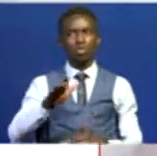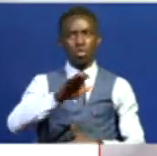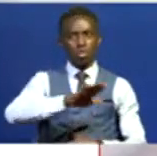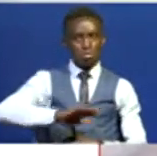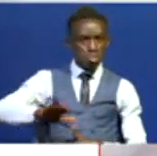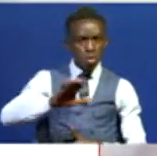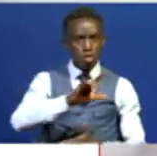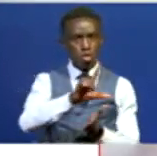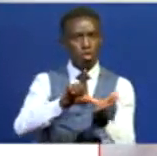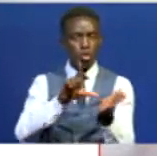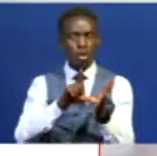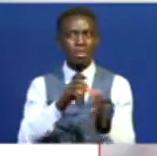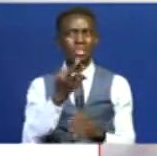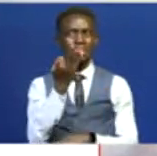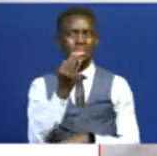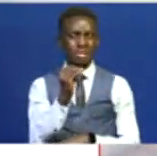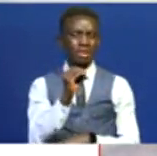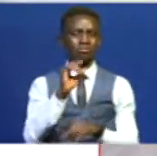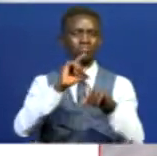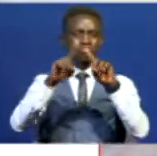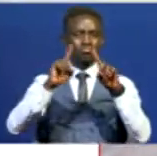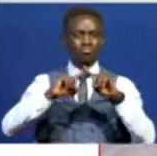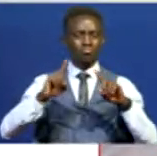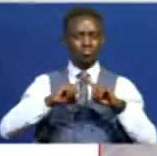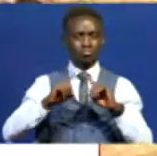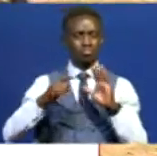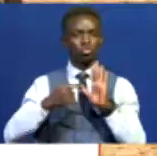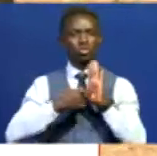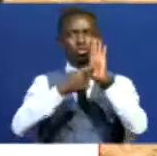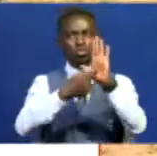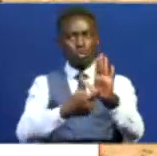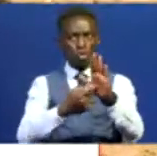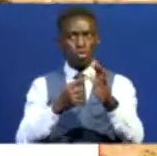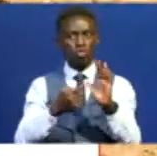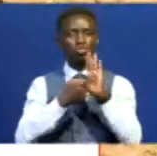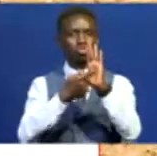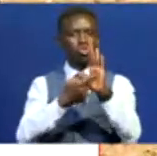international exhibitors showcasing their innovations at the trade fair.